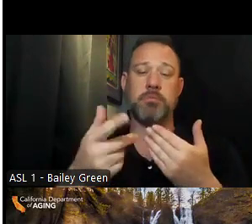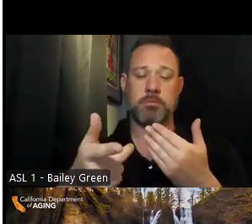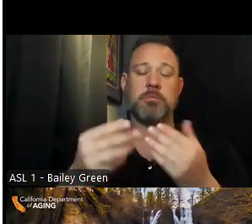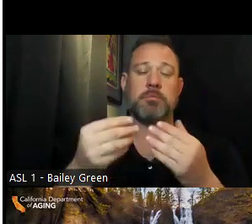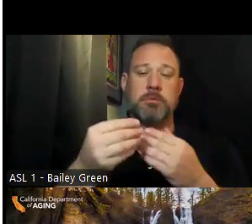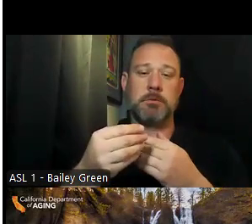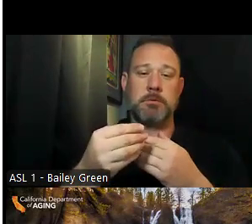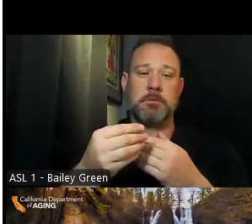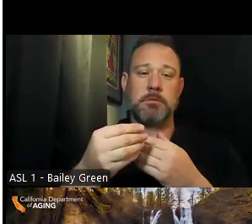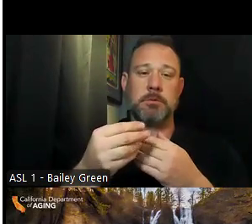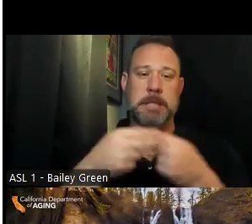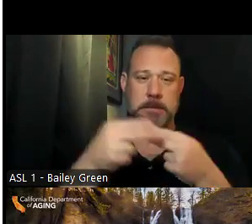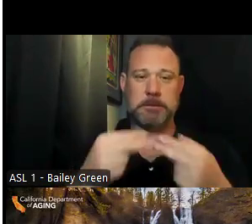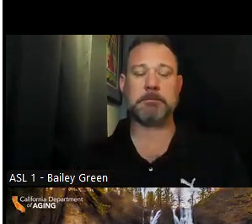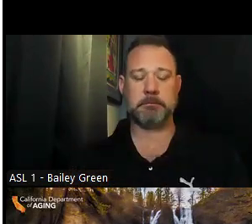slides.